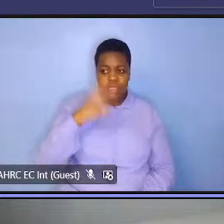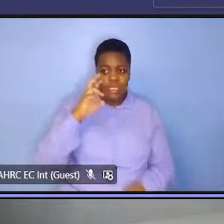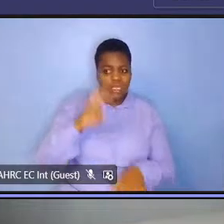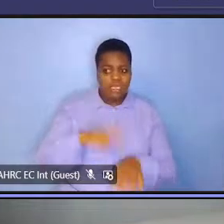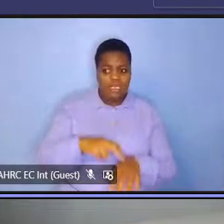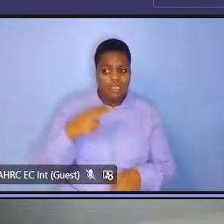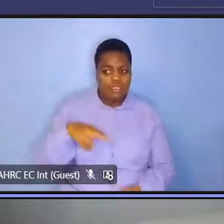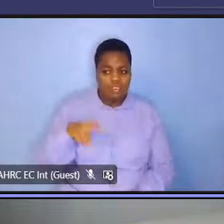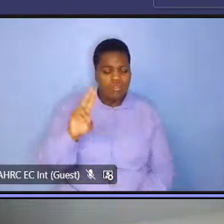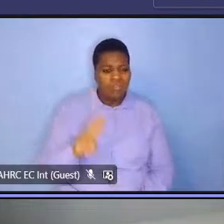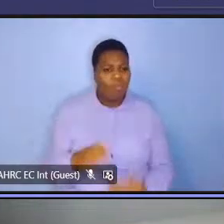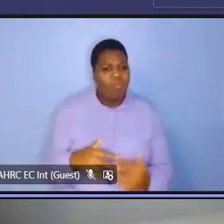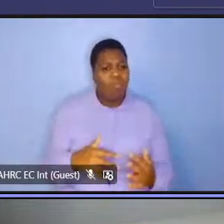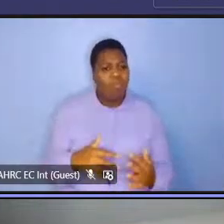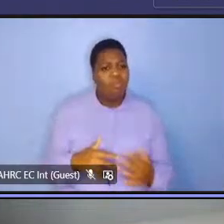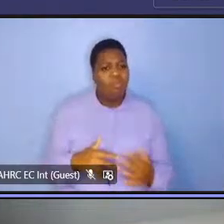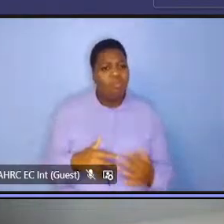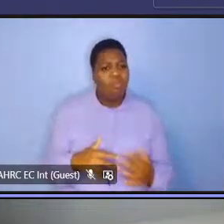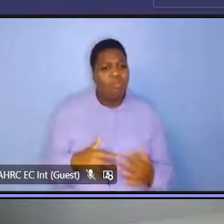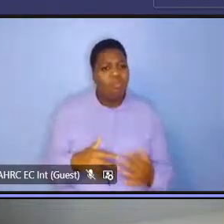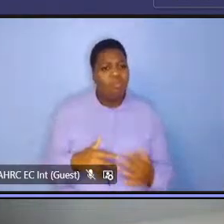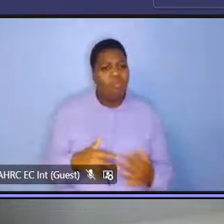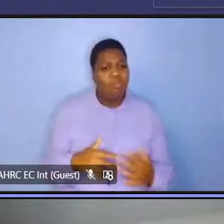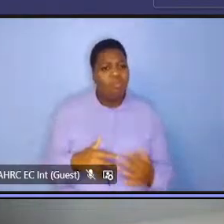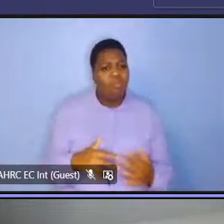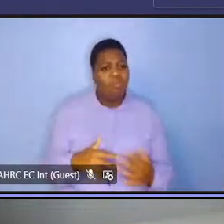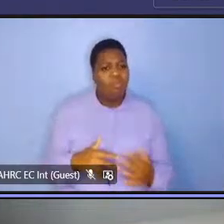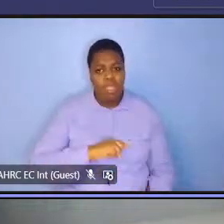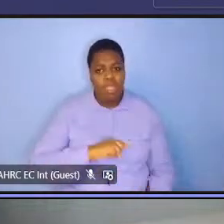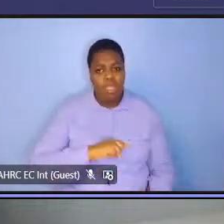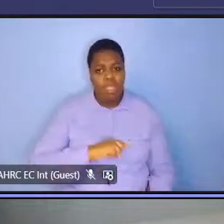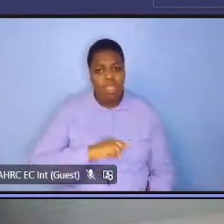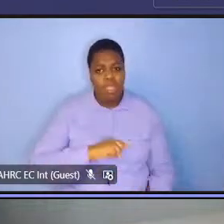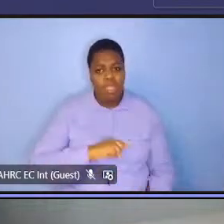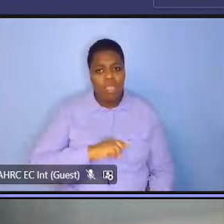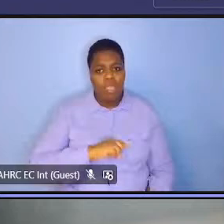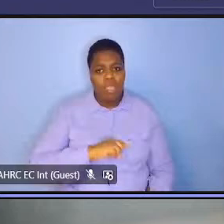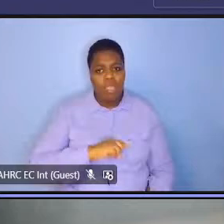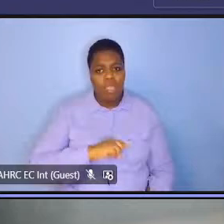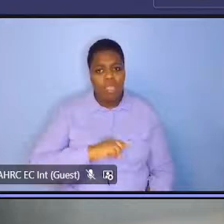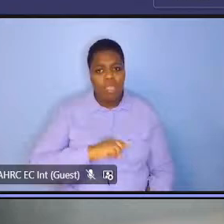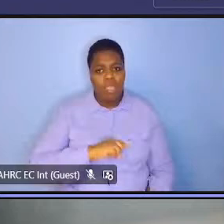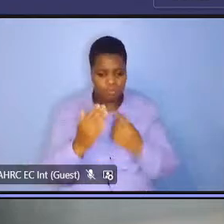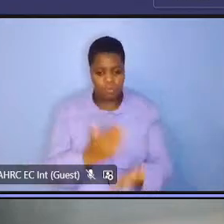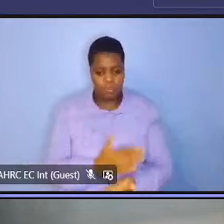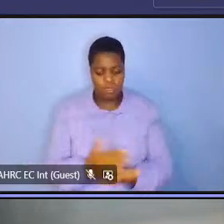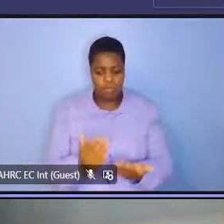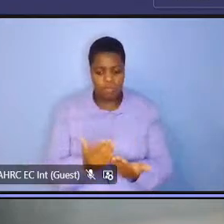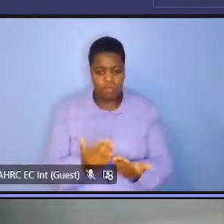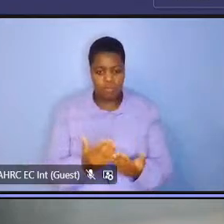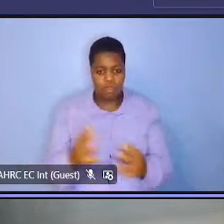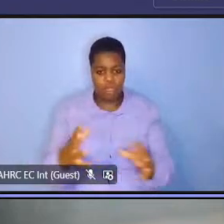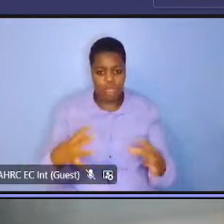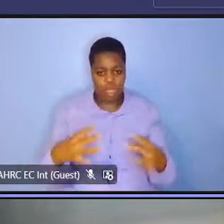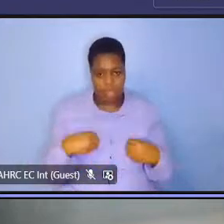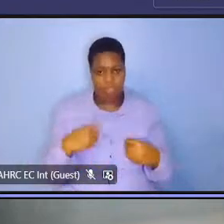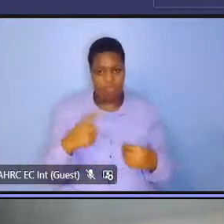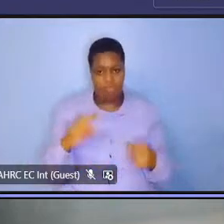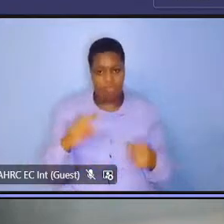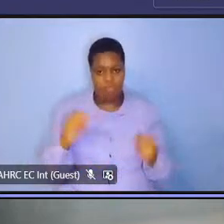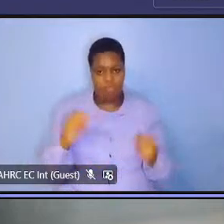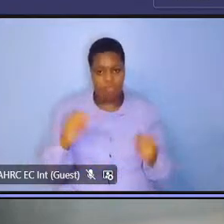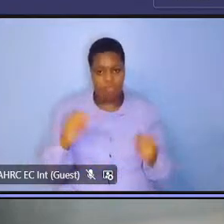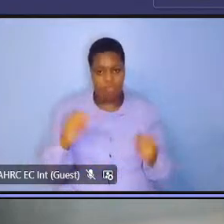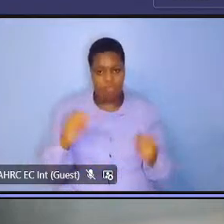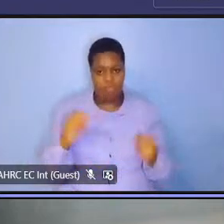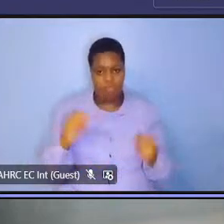uniforms anyway, Though of course we know that to some extent, schools are allowed, this autonomy to make school uniforms. So they are